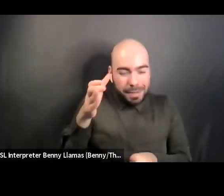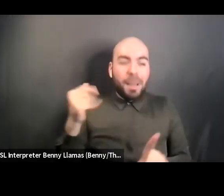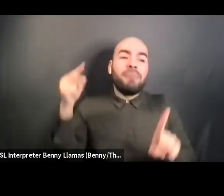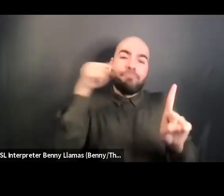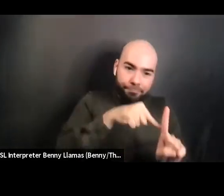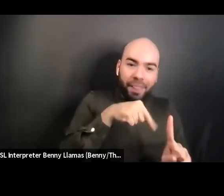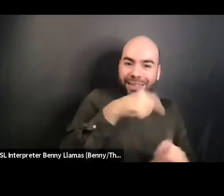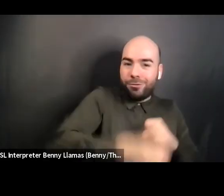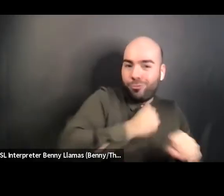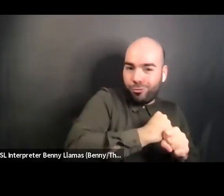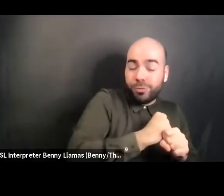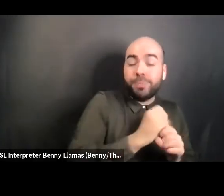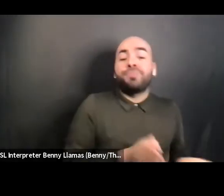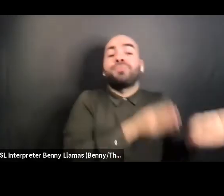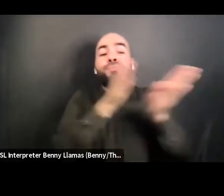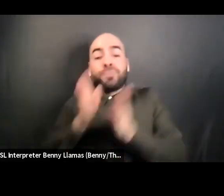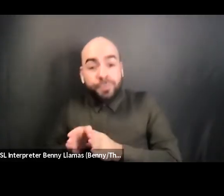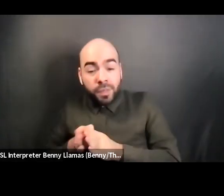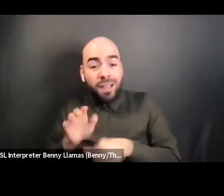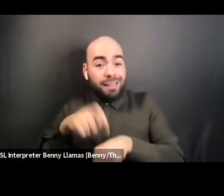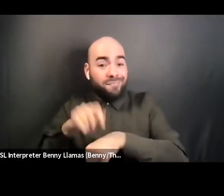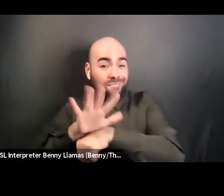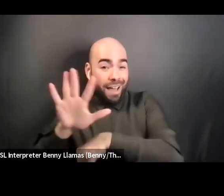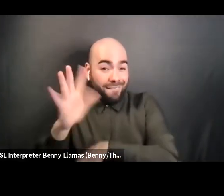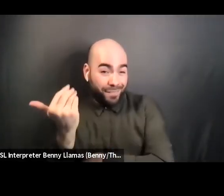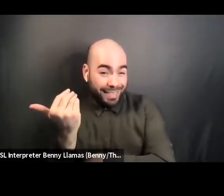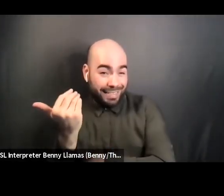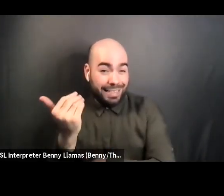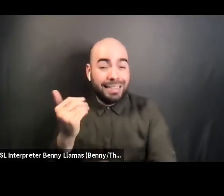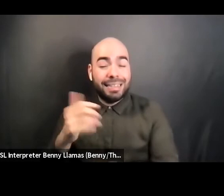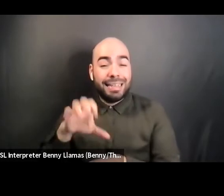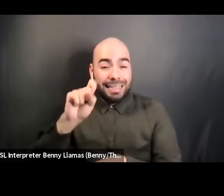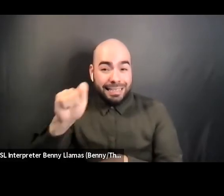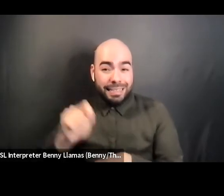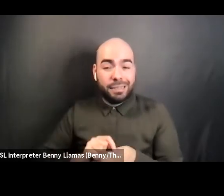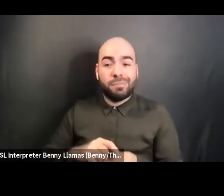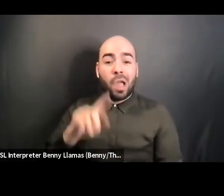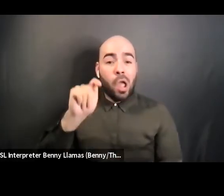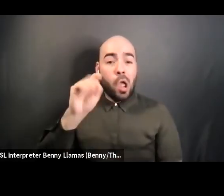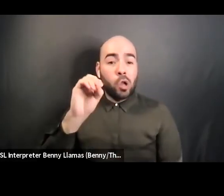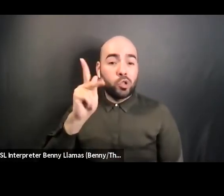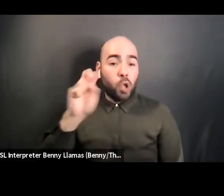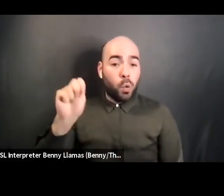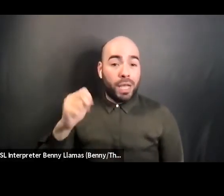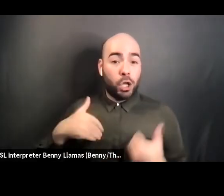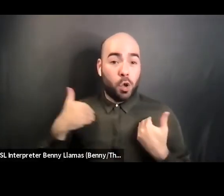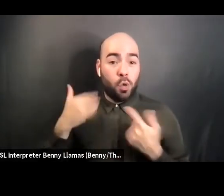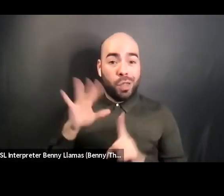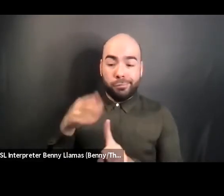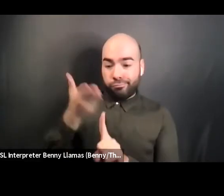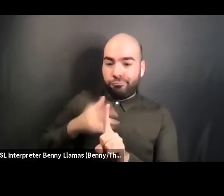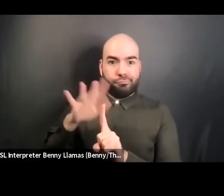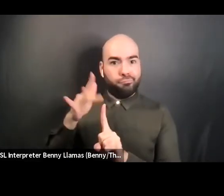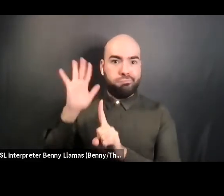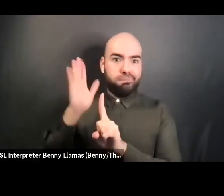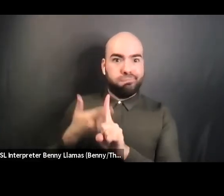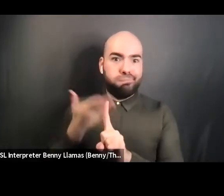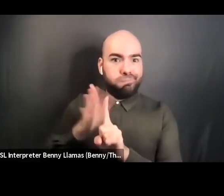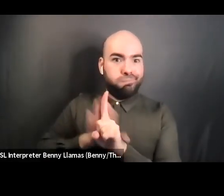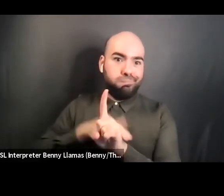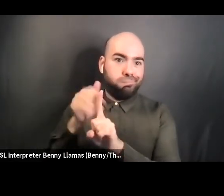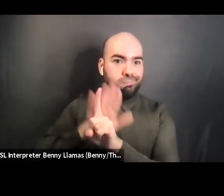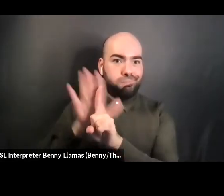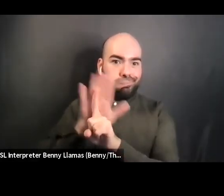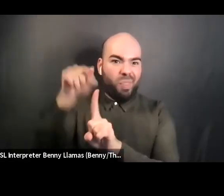And finally, we have also at 5:15 Eastern, Token Youths, More Than a Photo Op, which will be an exciting roundtable discussion,